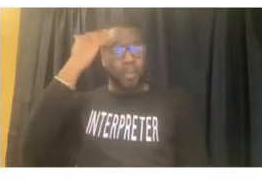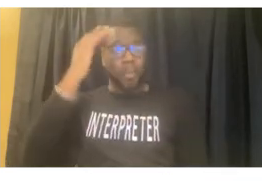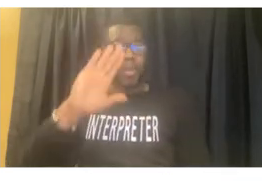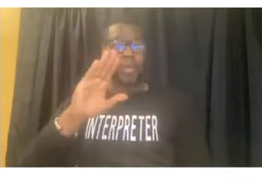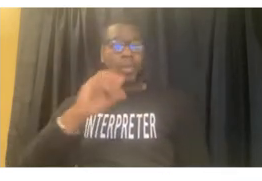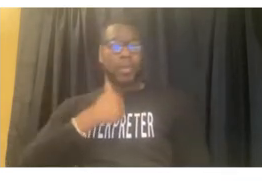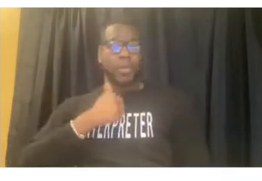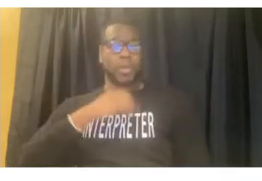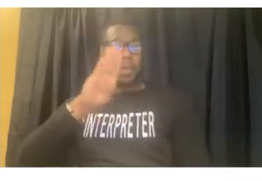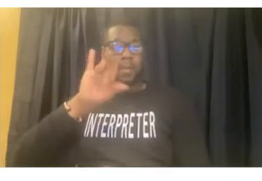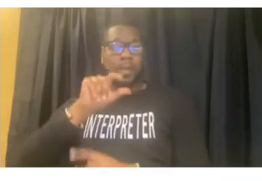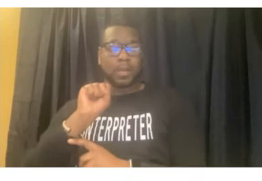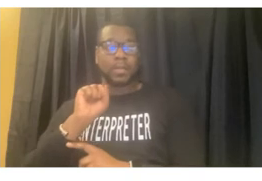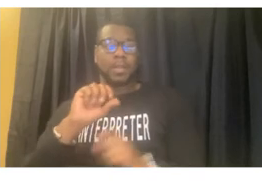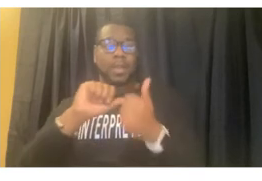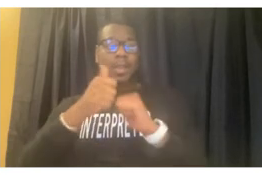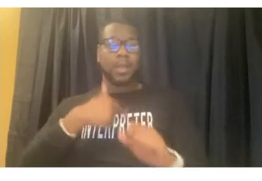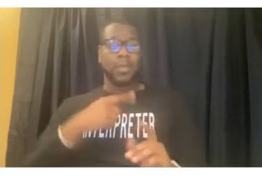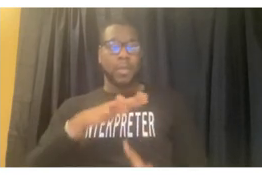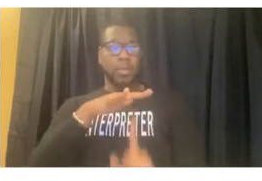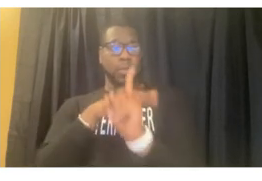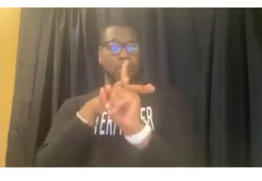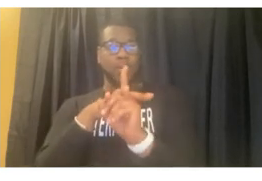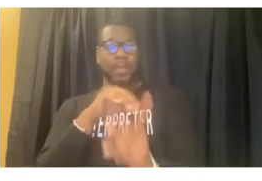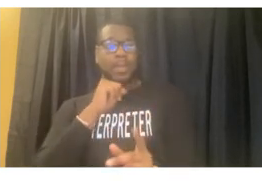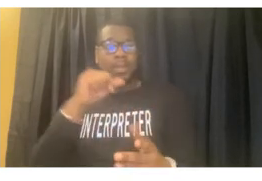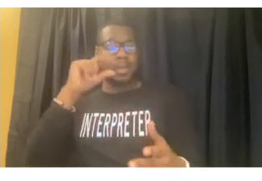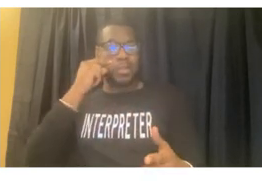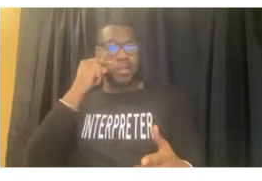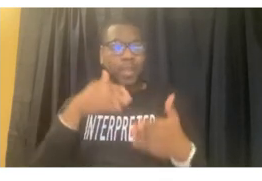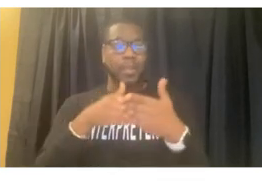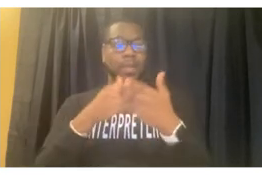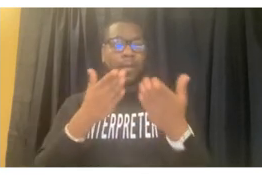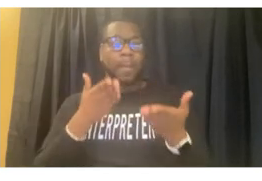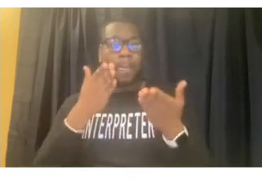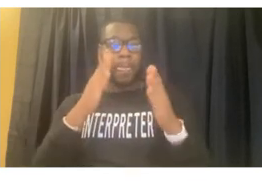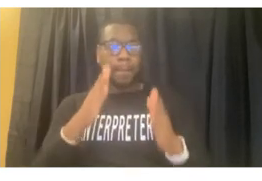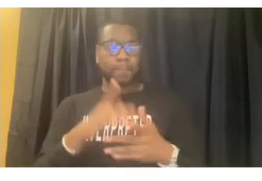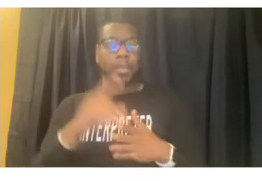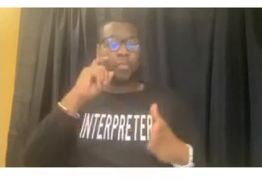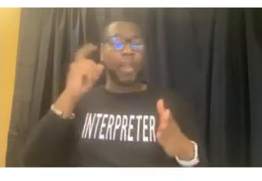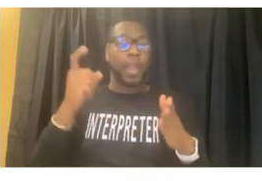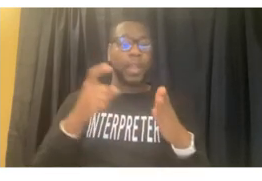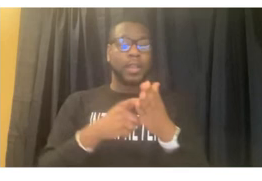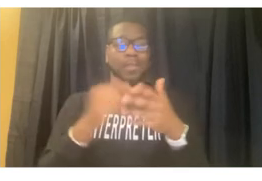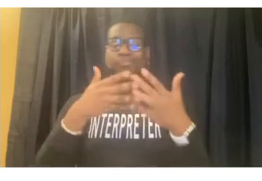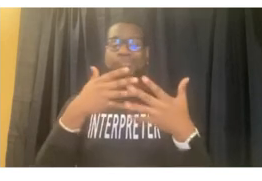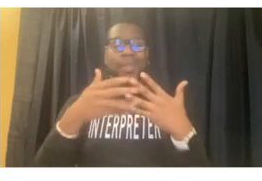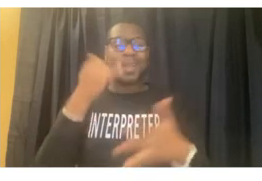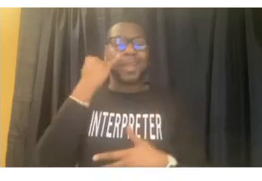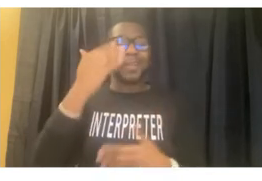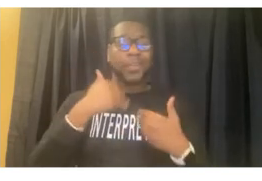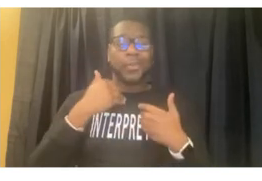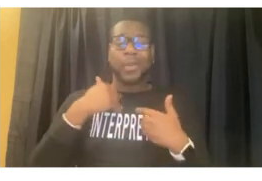So how do we show up as an anti-racist provider? Recognize that even if you grew up in the most liberal home with the most open and inclusive